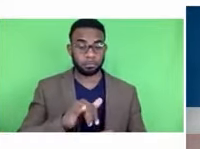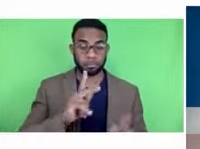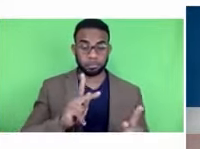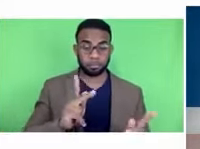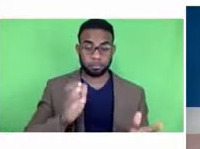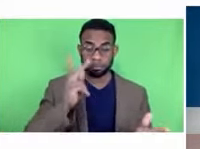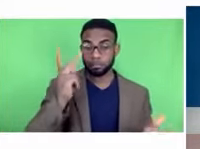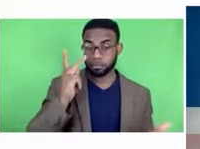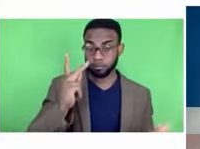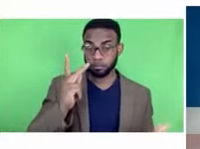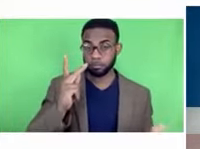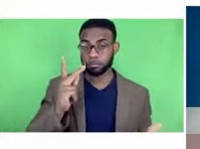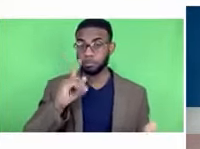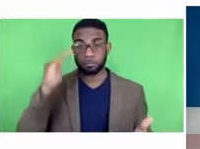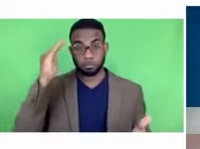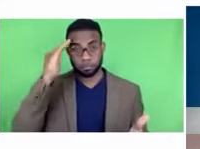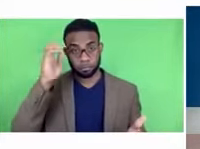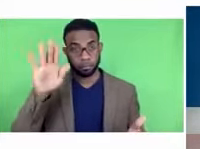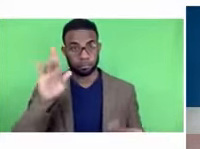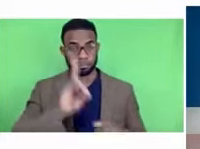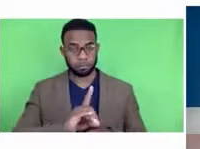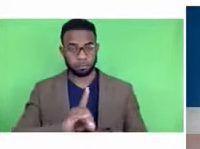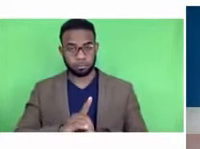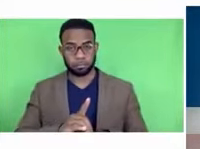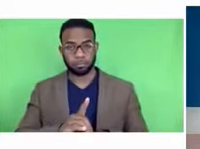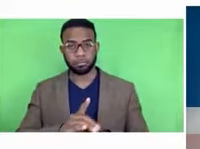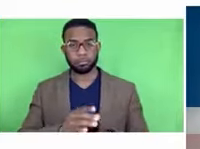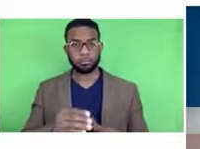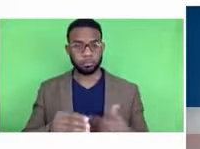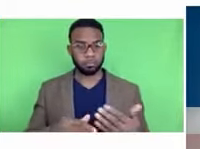see are aware of their duties.